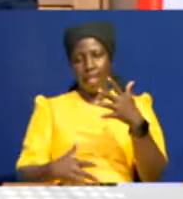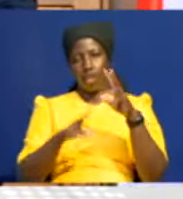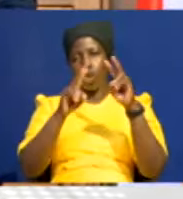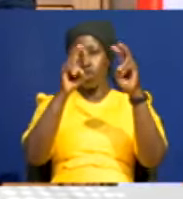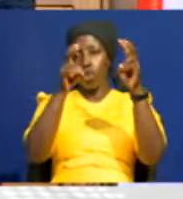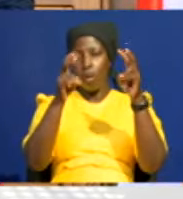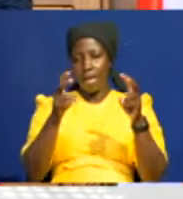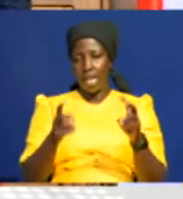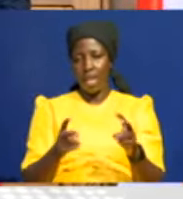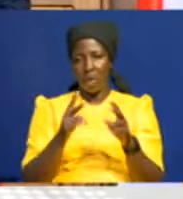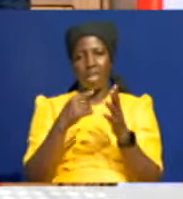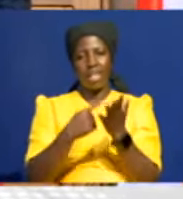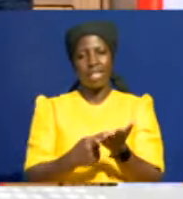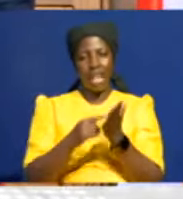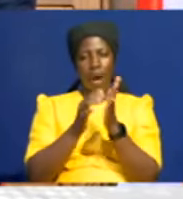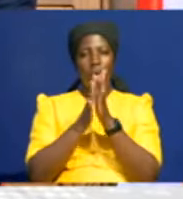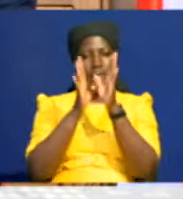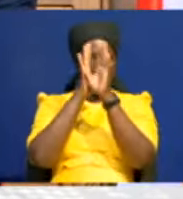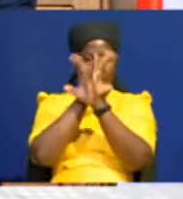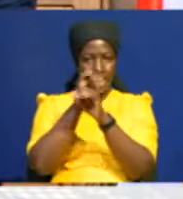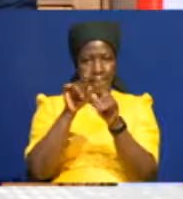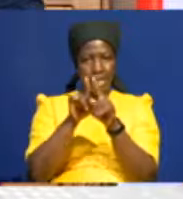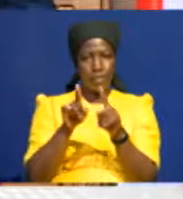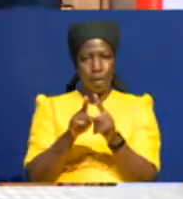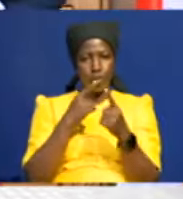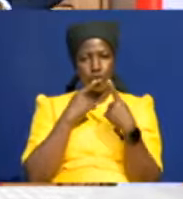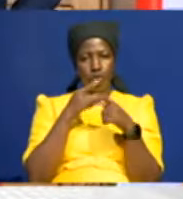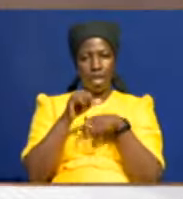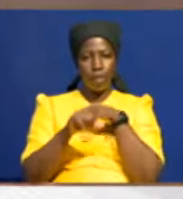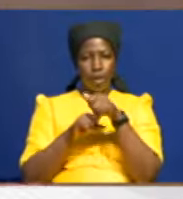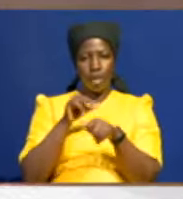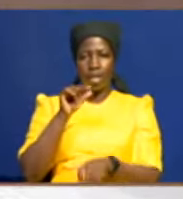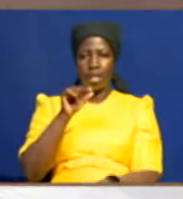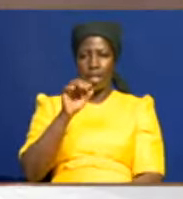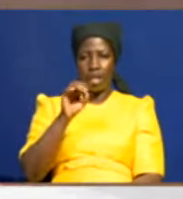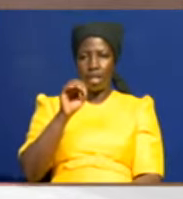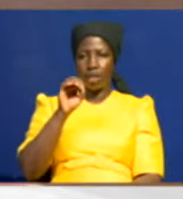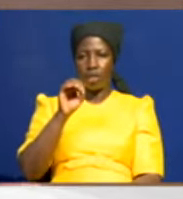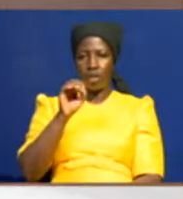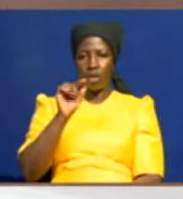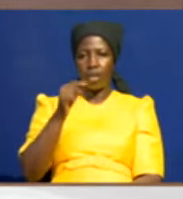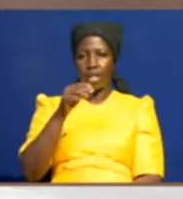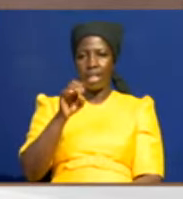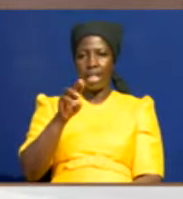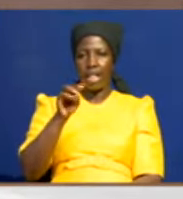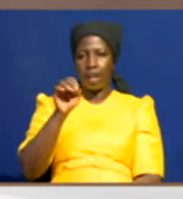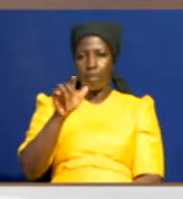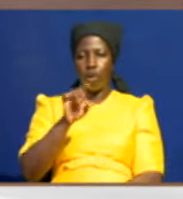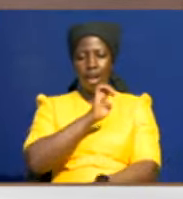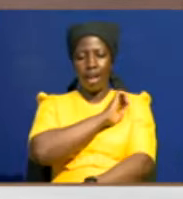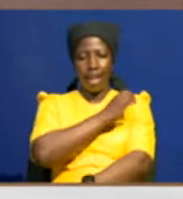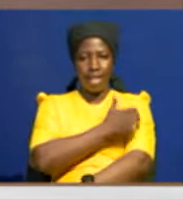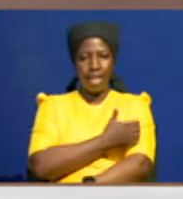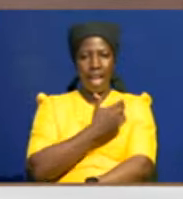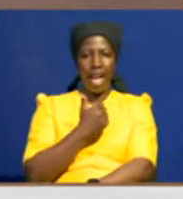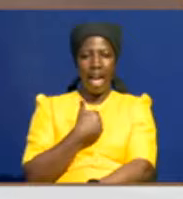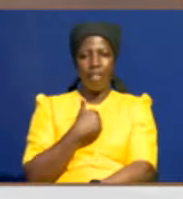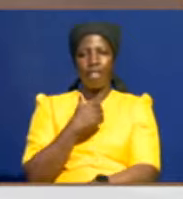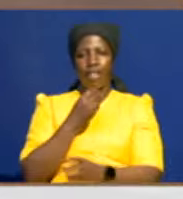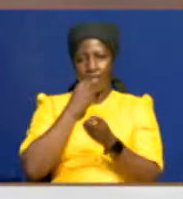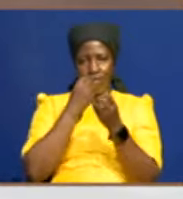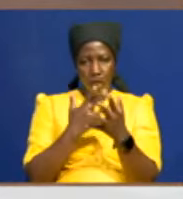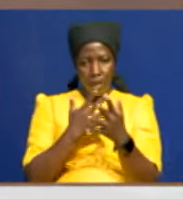We also talked about geothermal energy, I gave an account to Mr. President